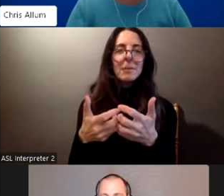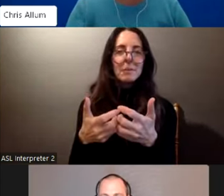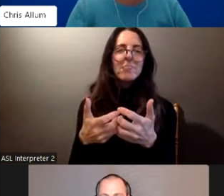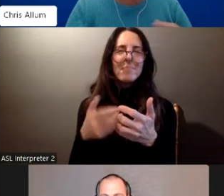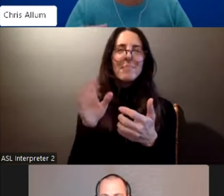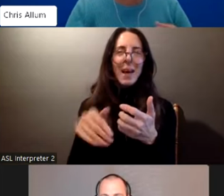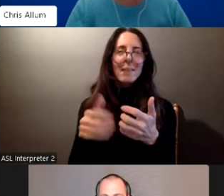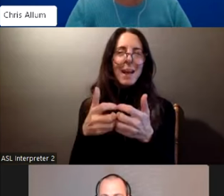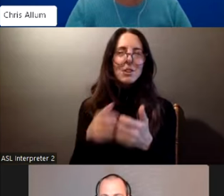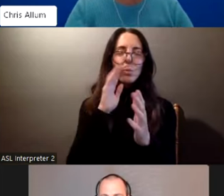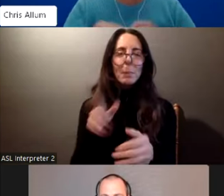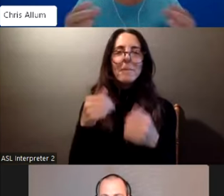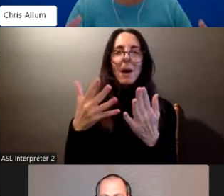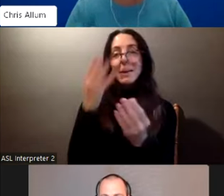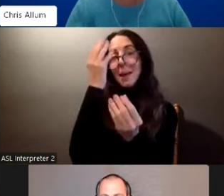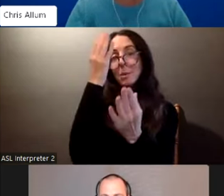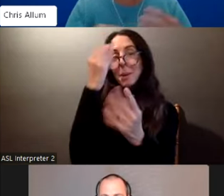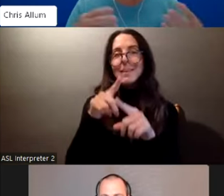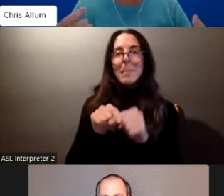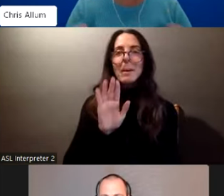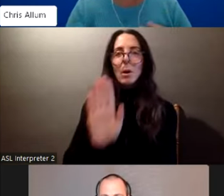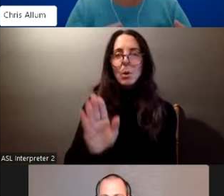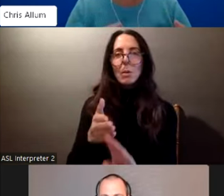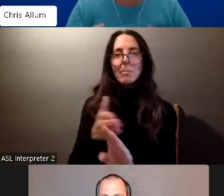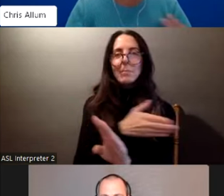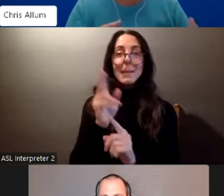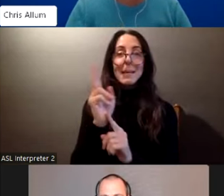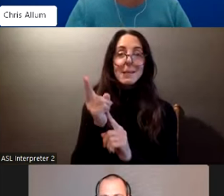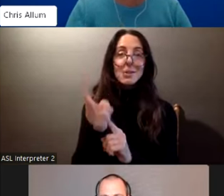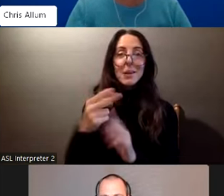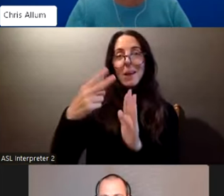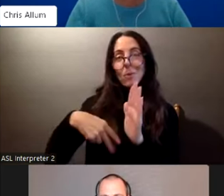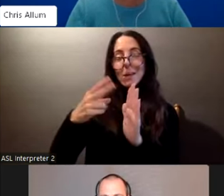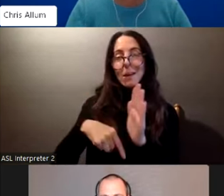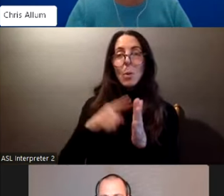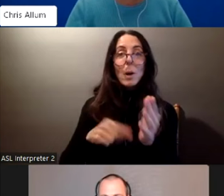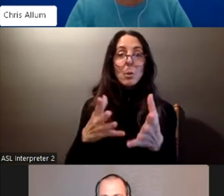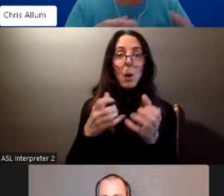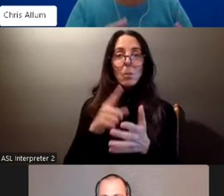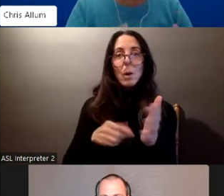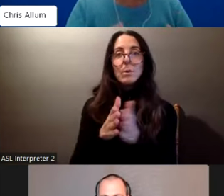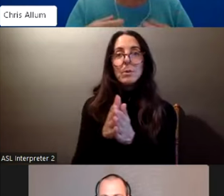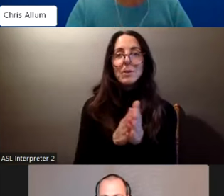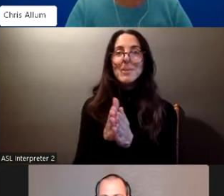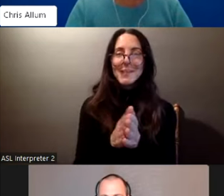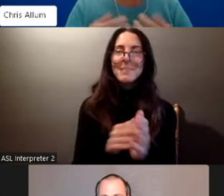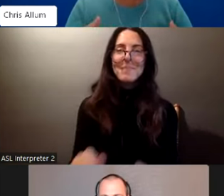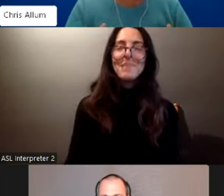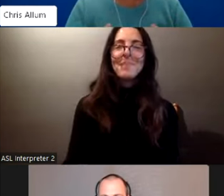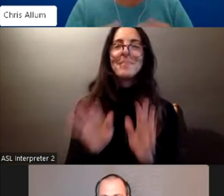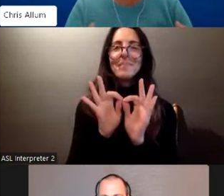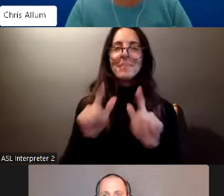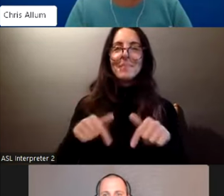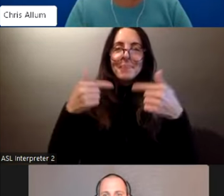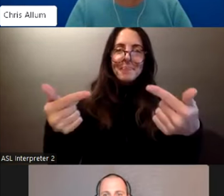provide content based on your reading history and what you're looking for and what you're interested in. So we are